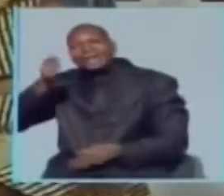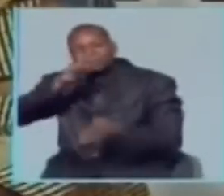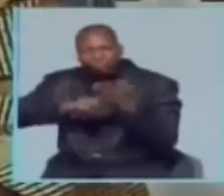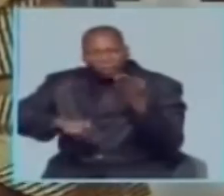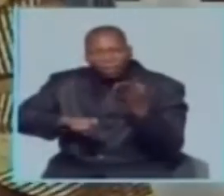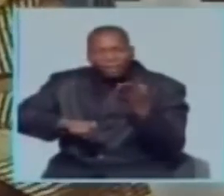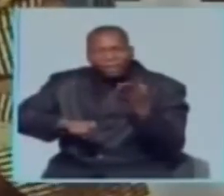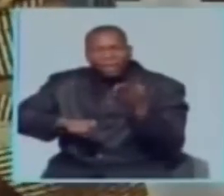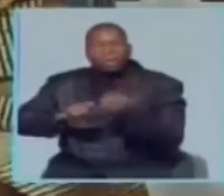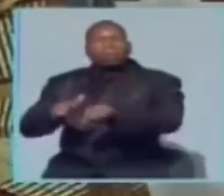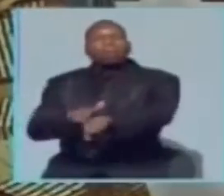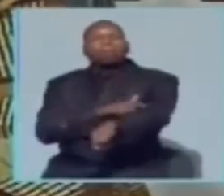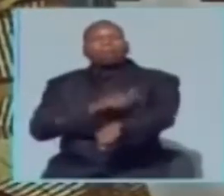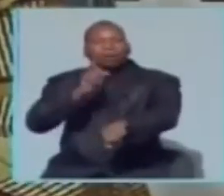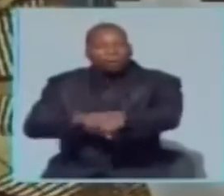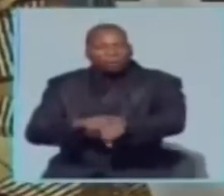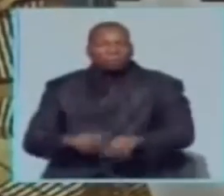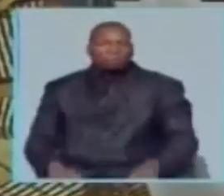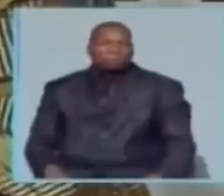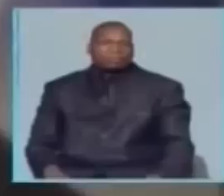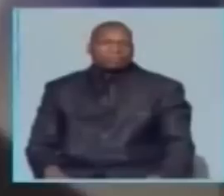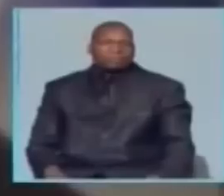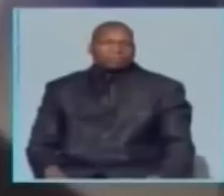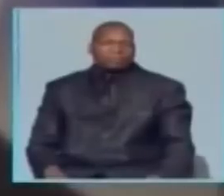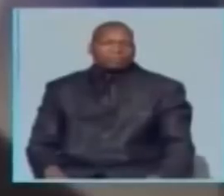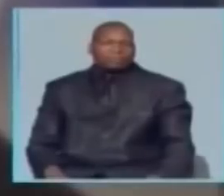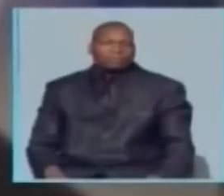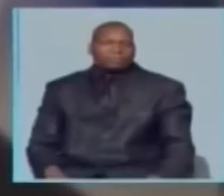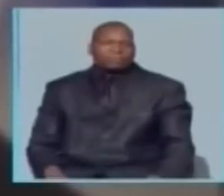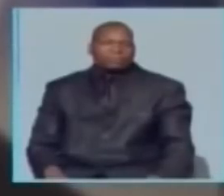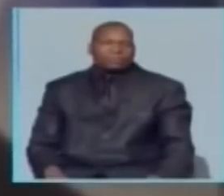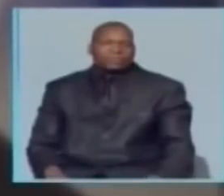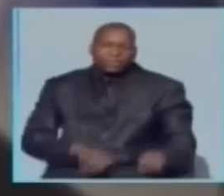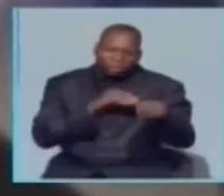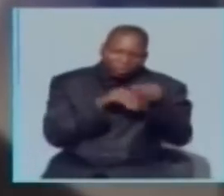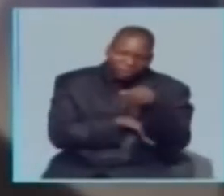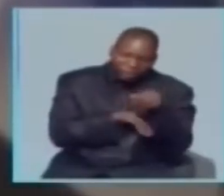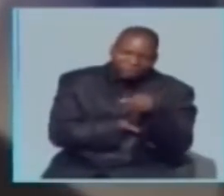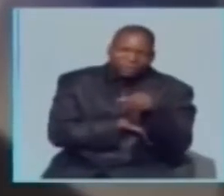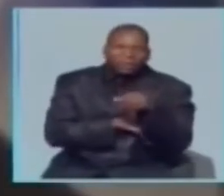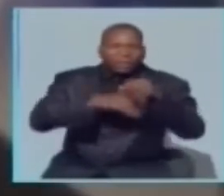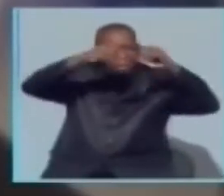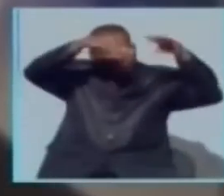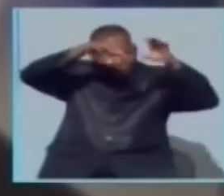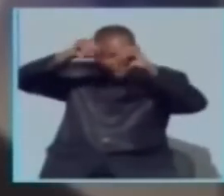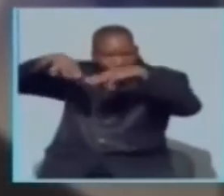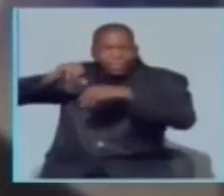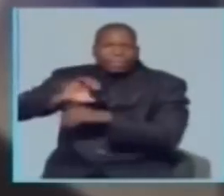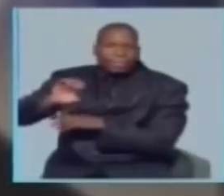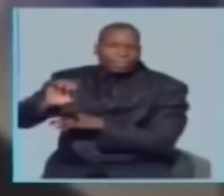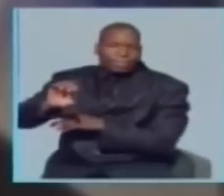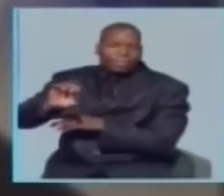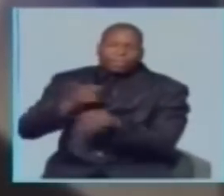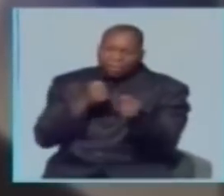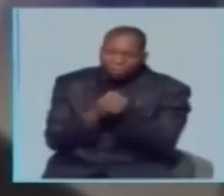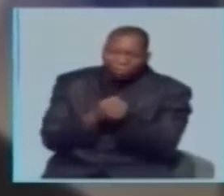long time, we have been masking investment in the electricity sector. And what we are saying, because government has